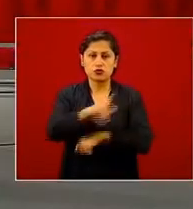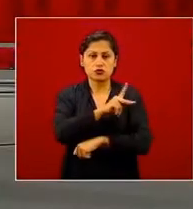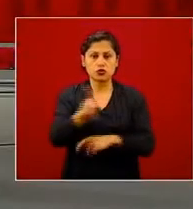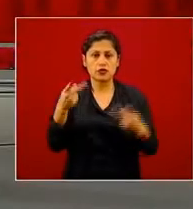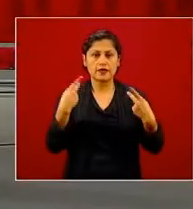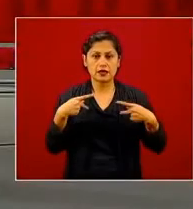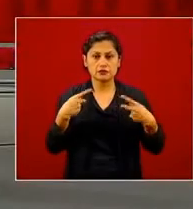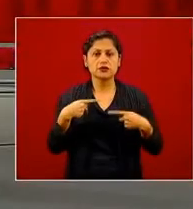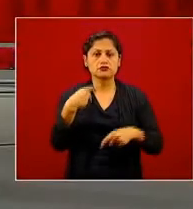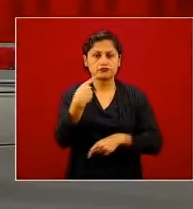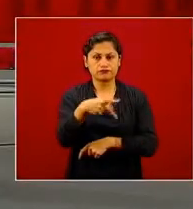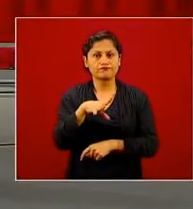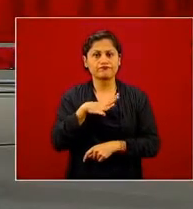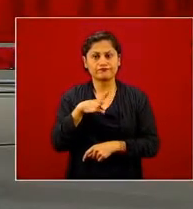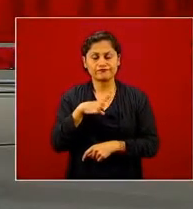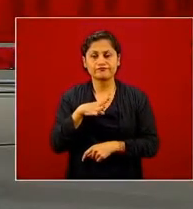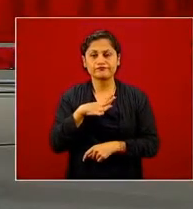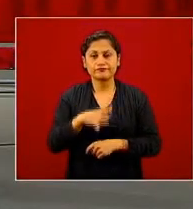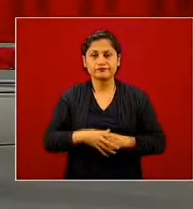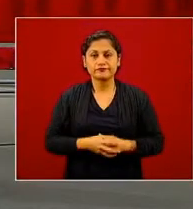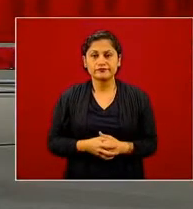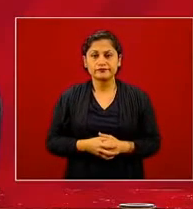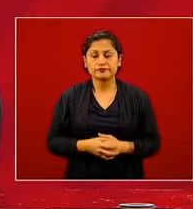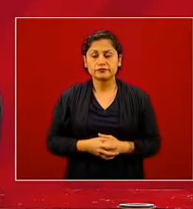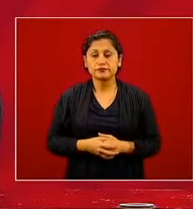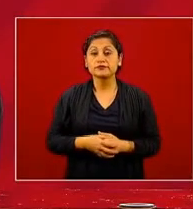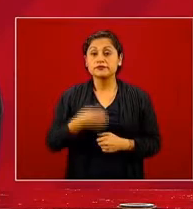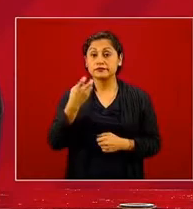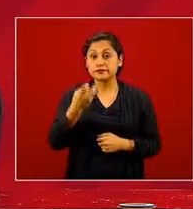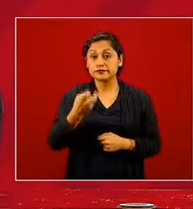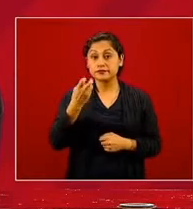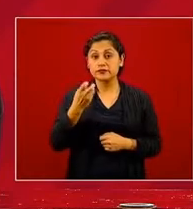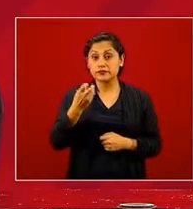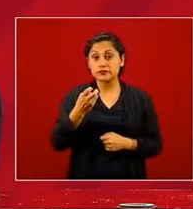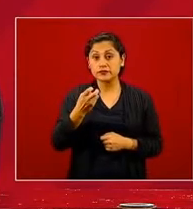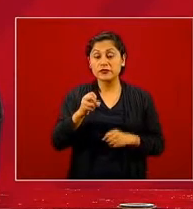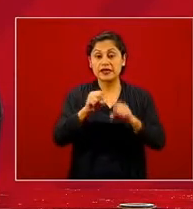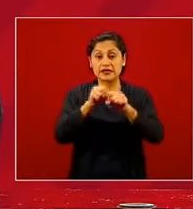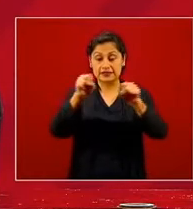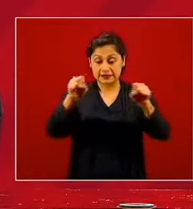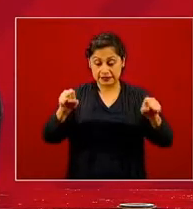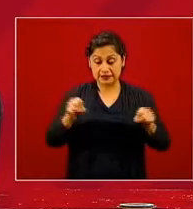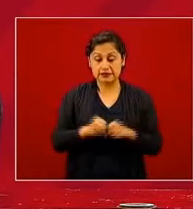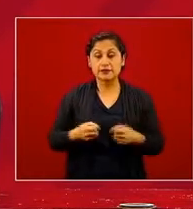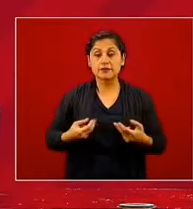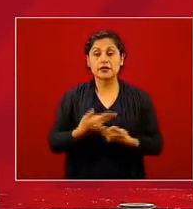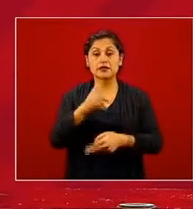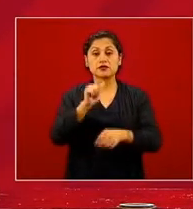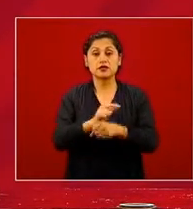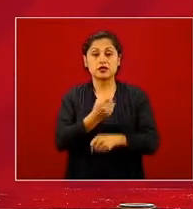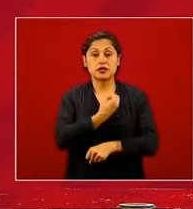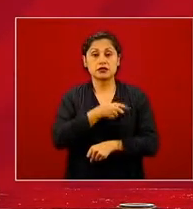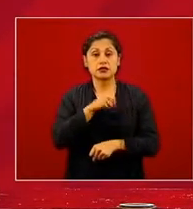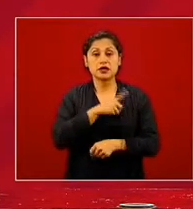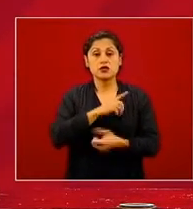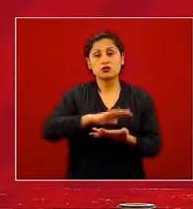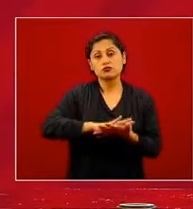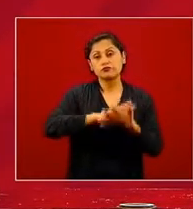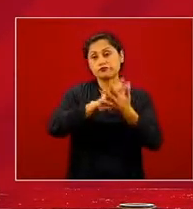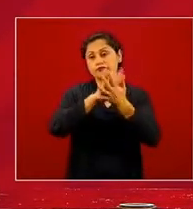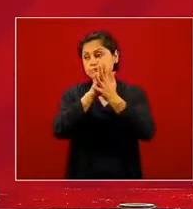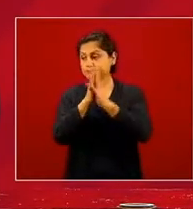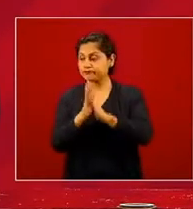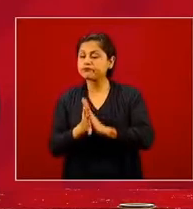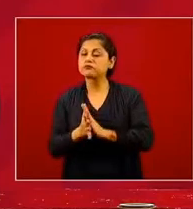is a right for all people in the national territory. And the process for transformation for the national